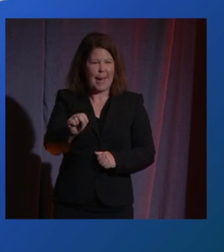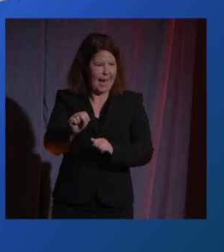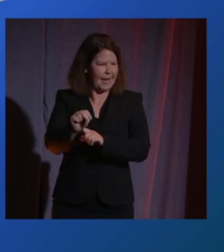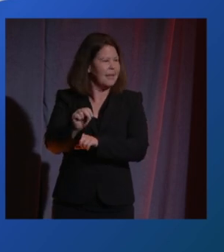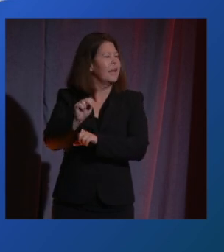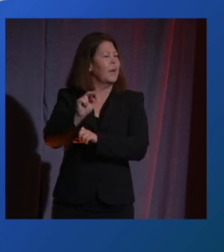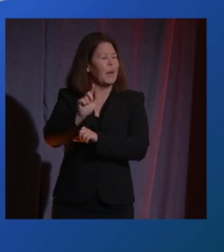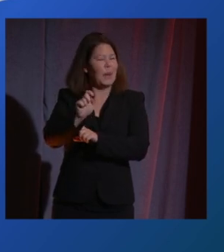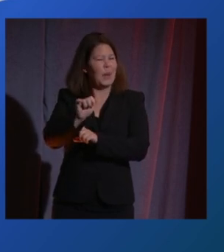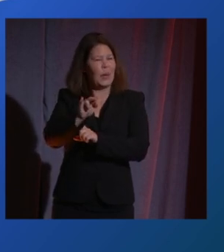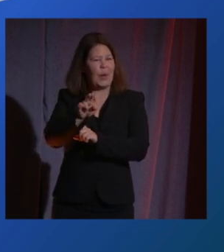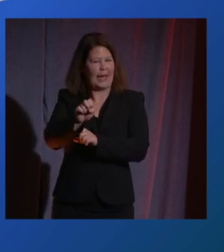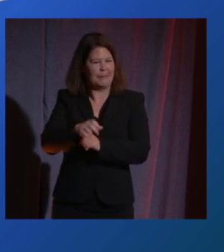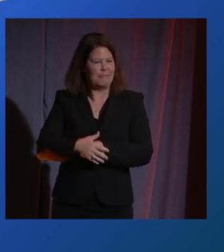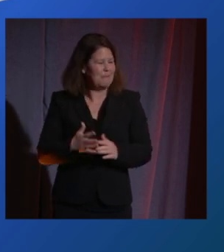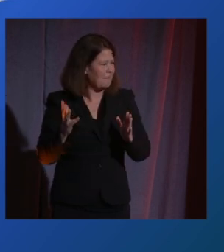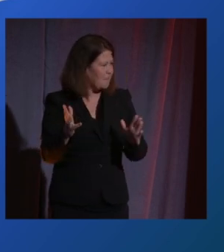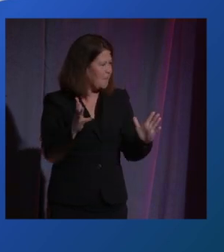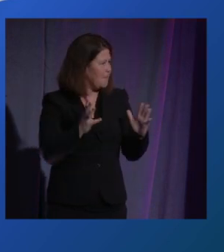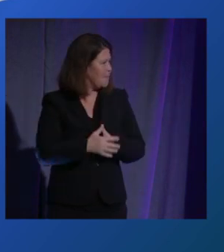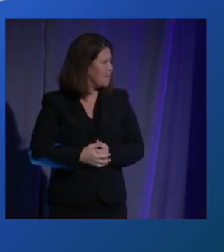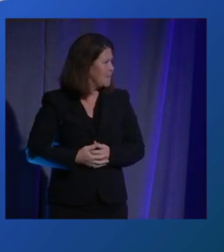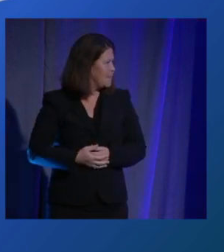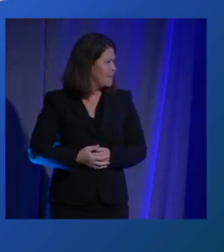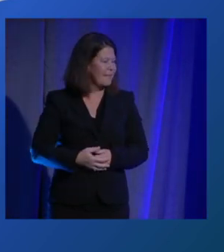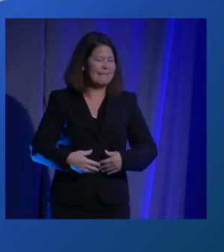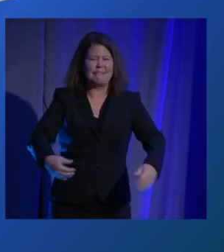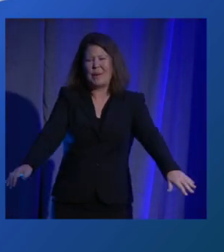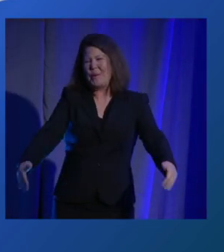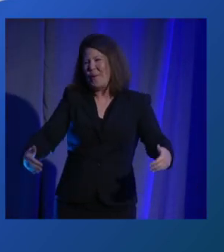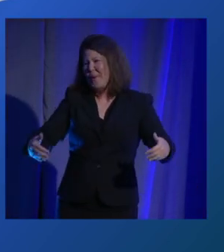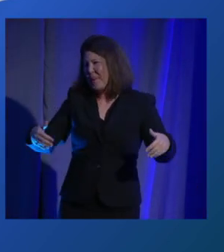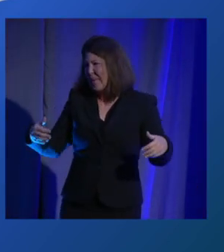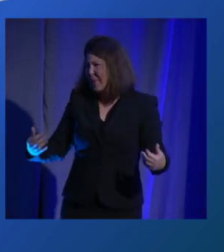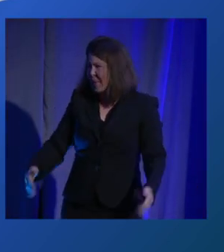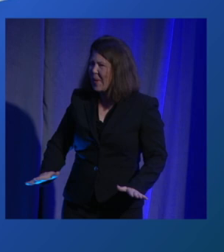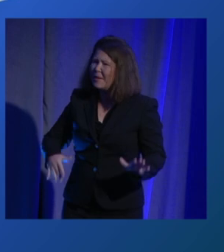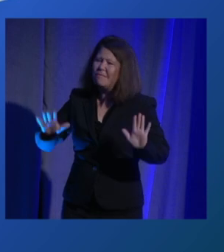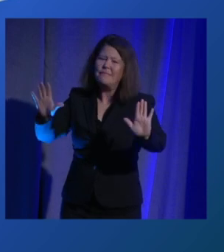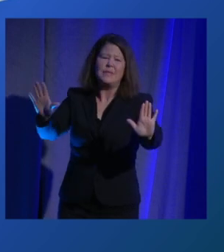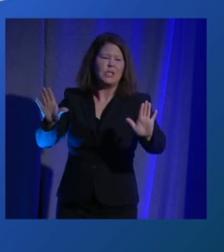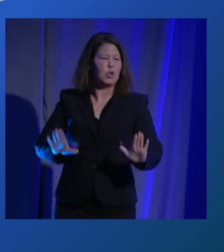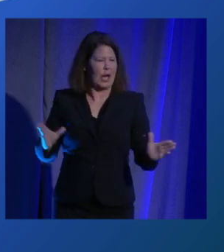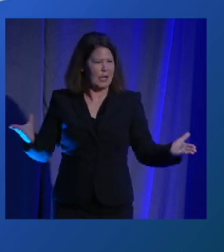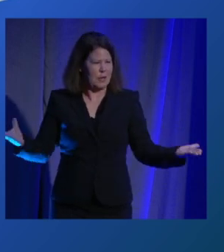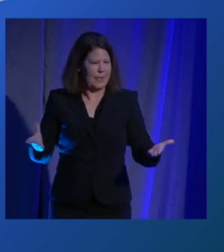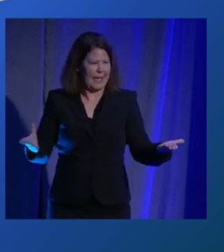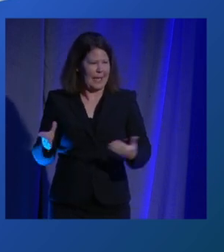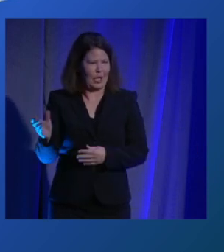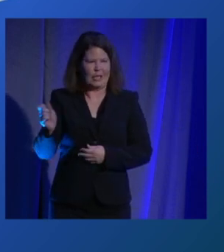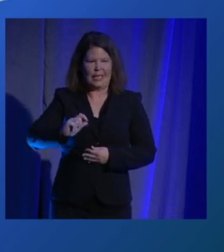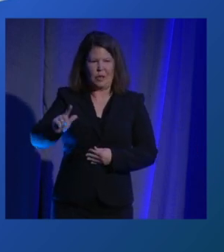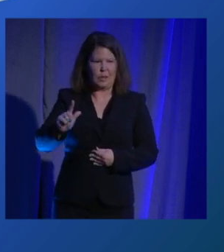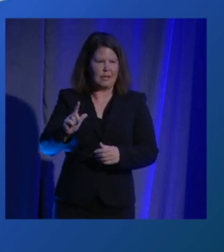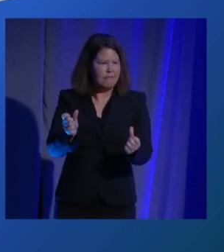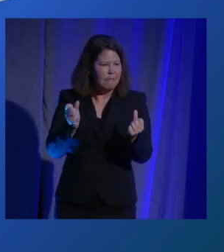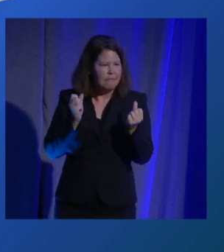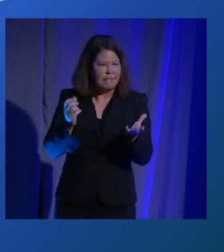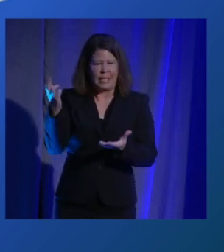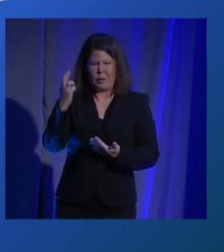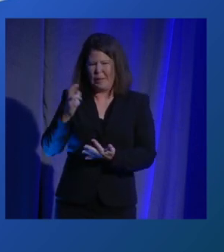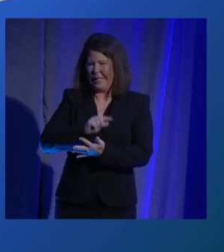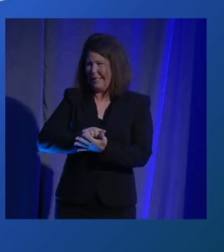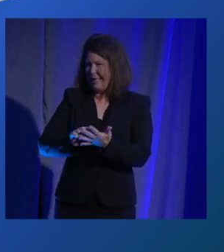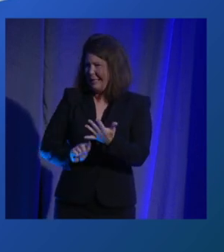Louie look it's great to be here in St Louis um for a number of reasons um this is